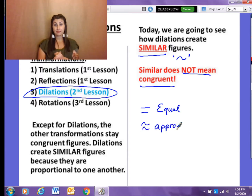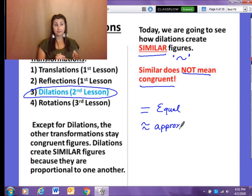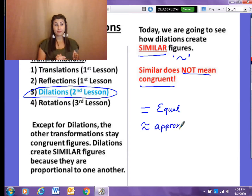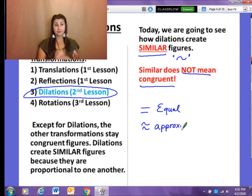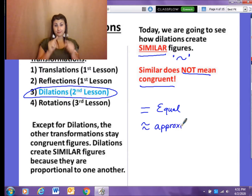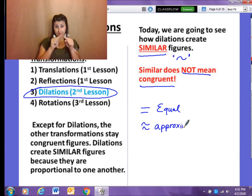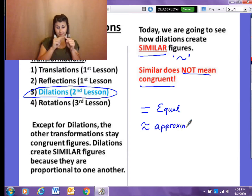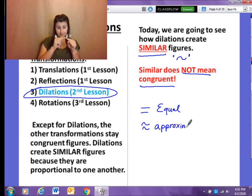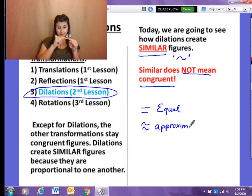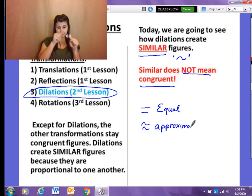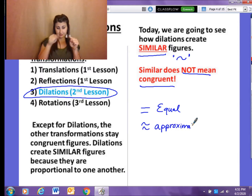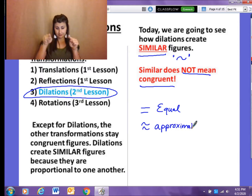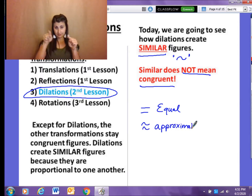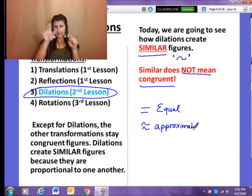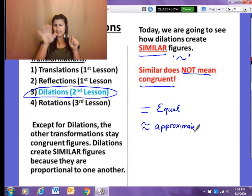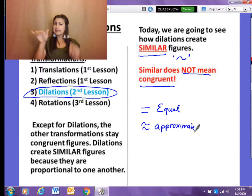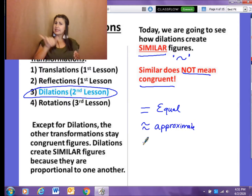symbol.